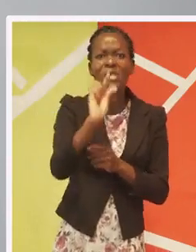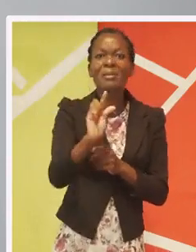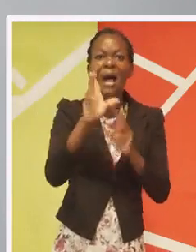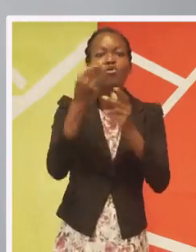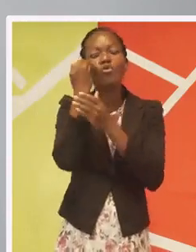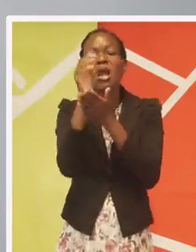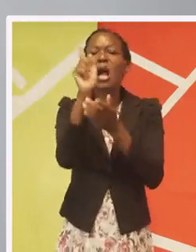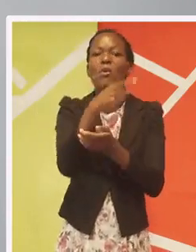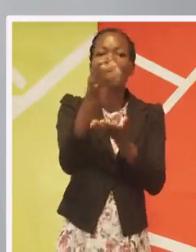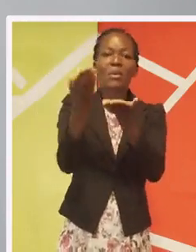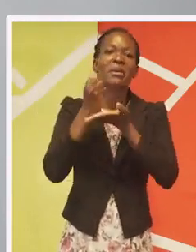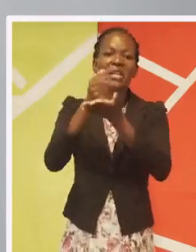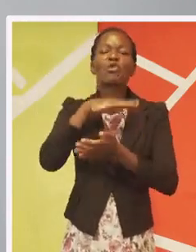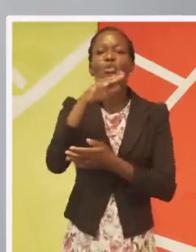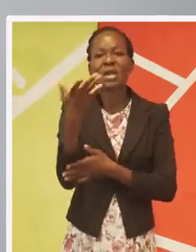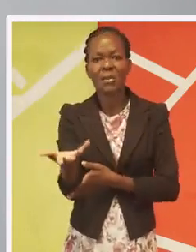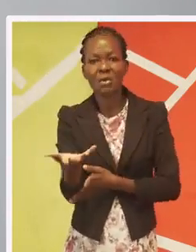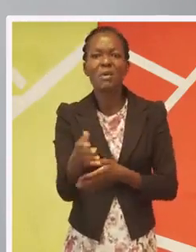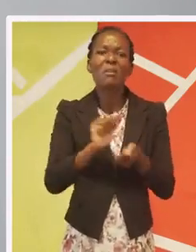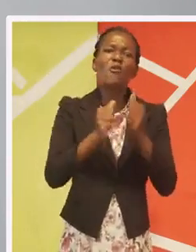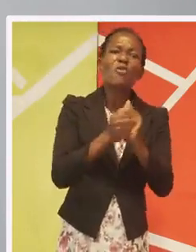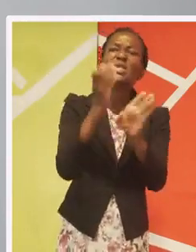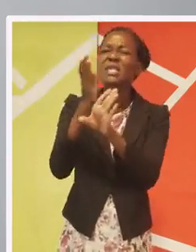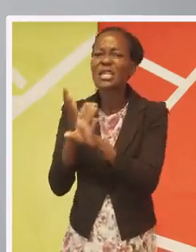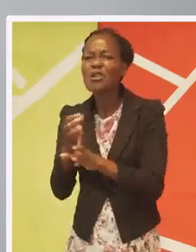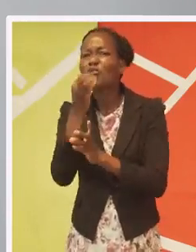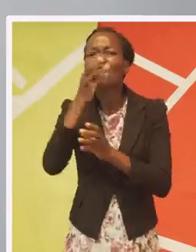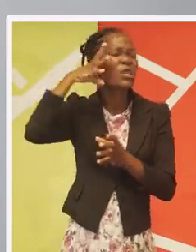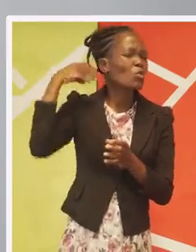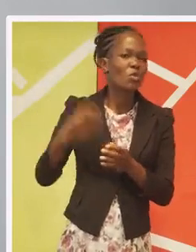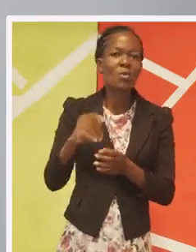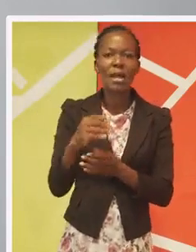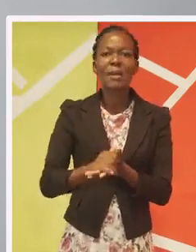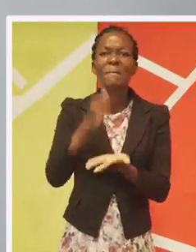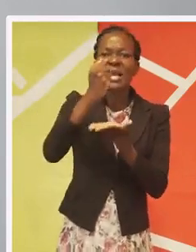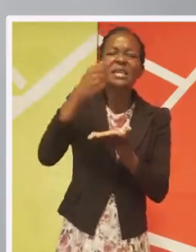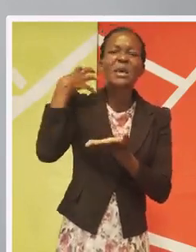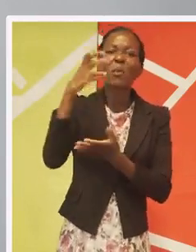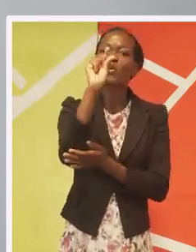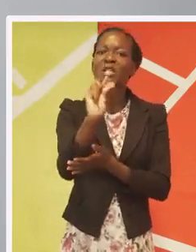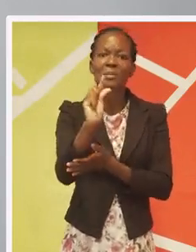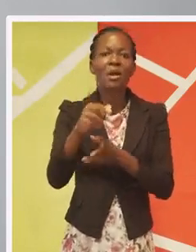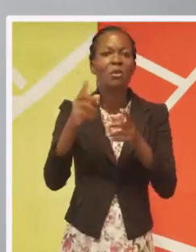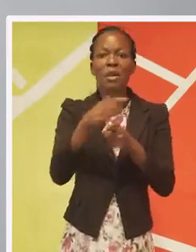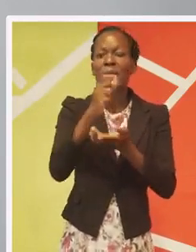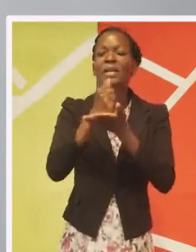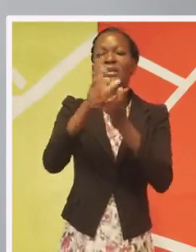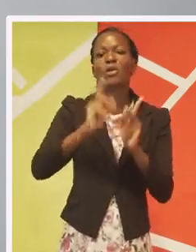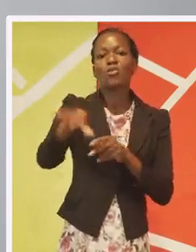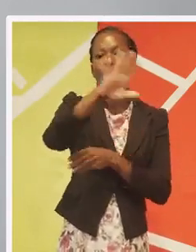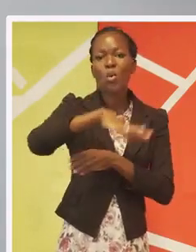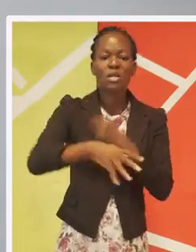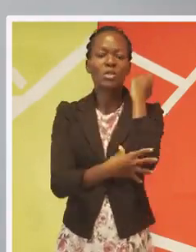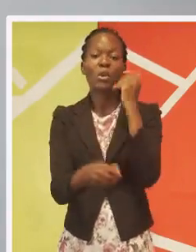right now. And this is because of austerity, cutting down on the national budget. And the third term or tenet